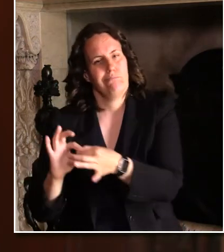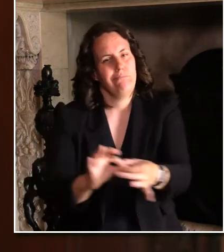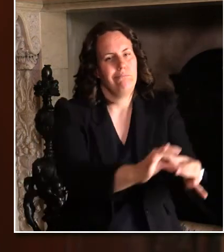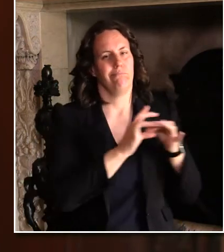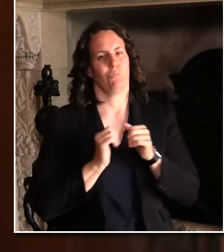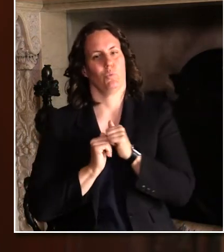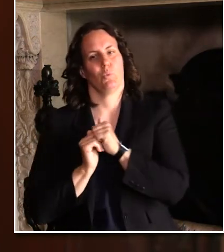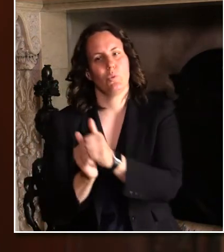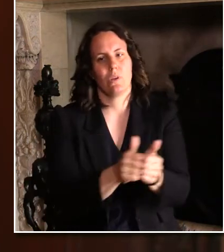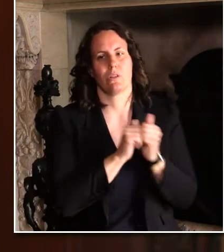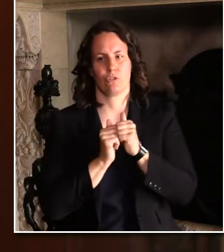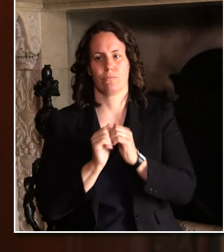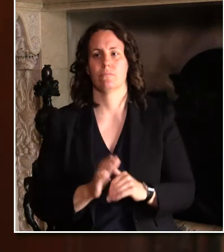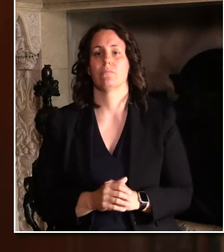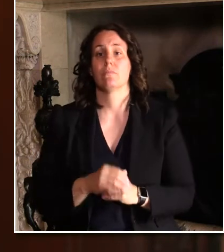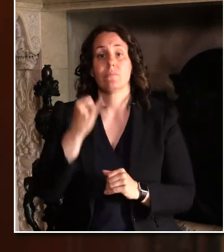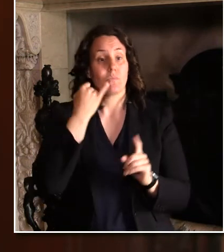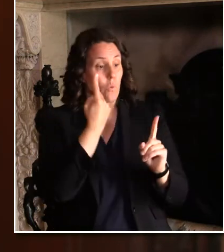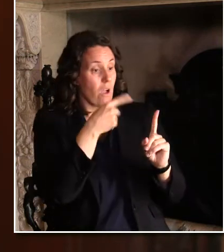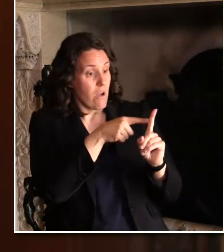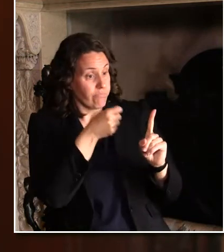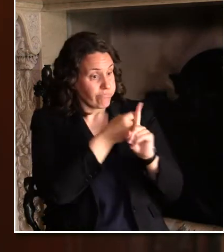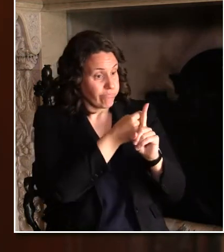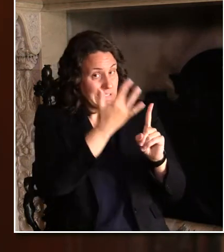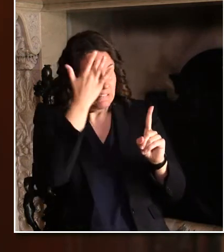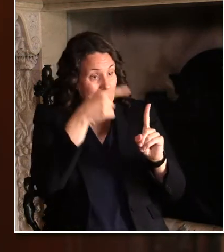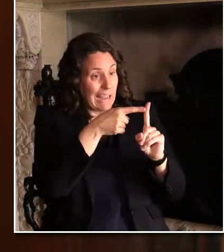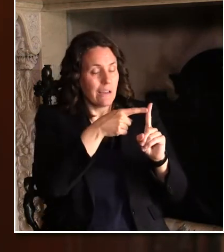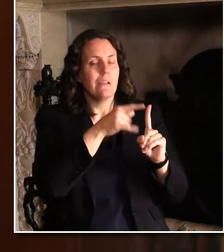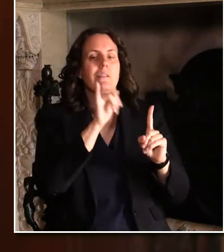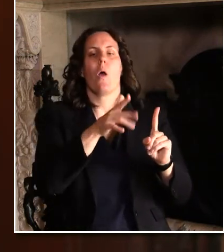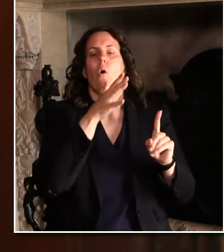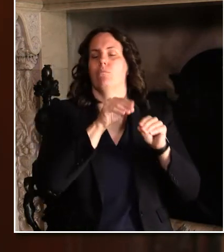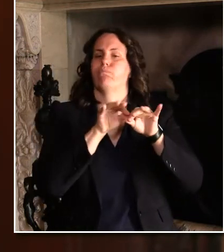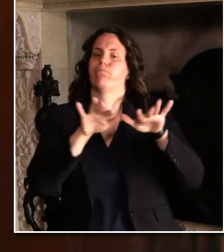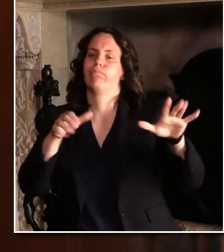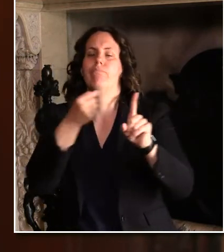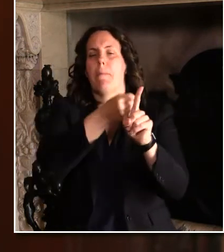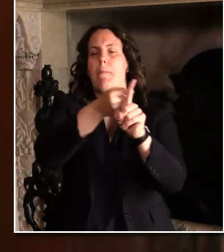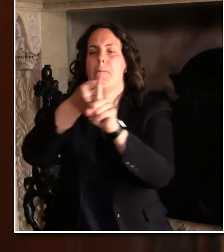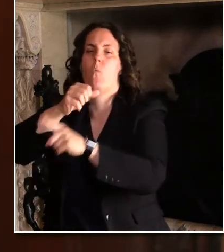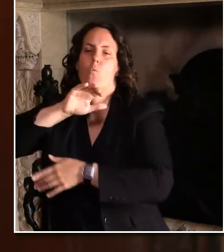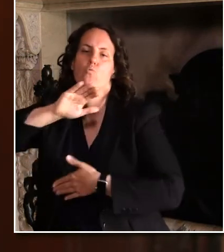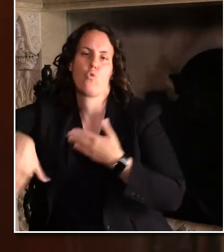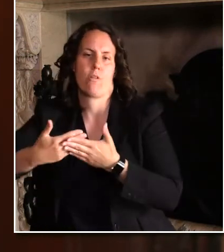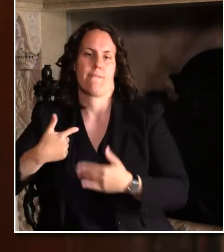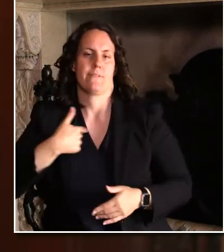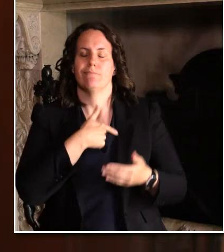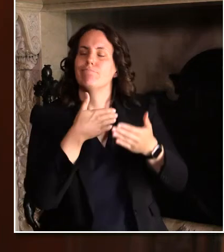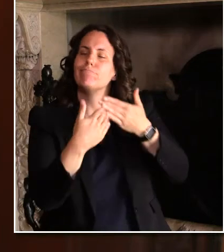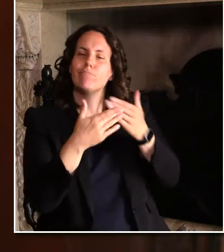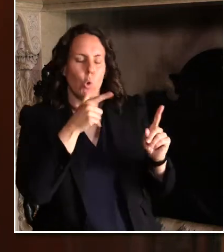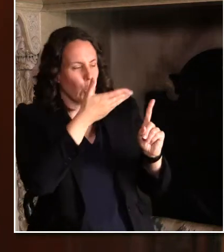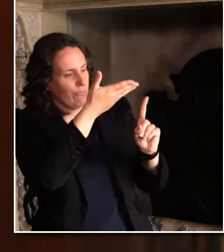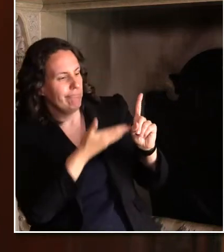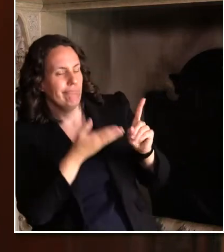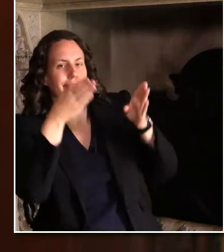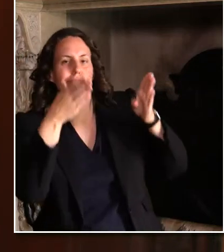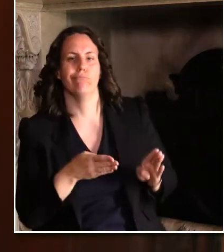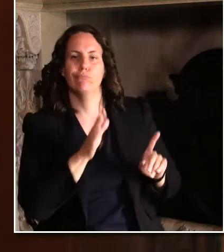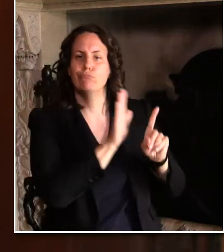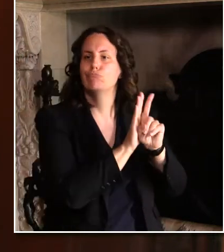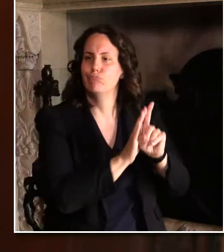entire state. In the middle of this pandemic, we are already worried about our health and safety. So much is uncertain, but